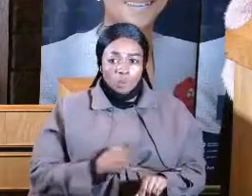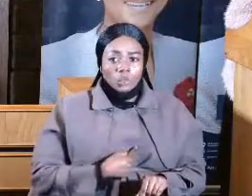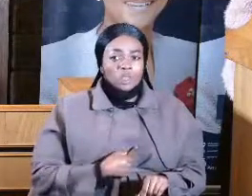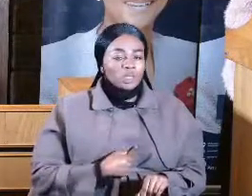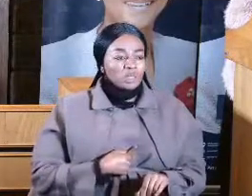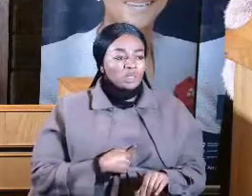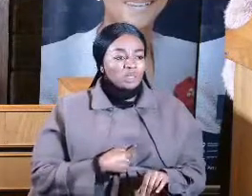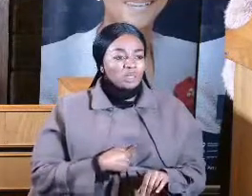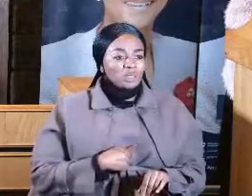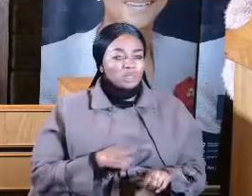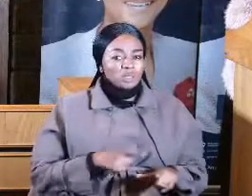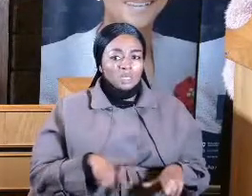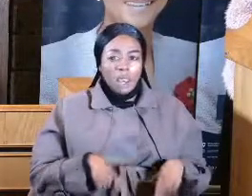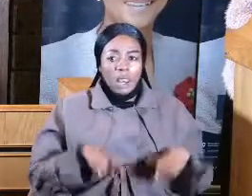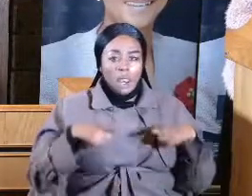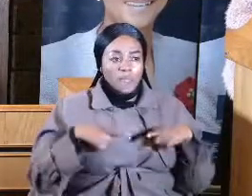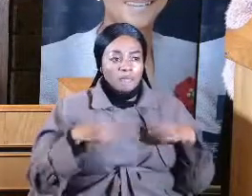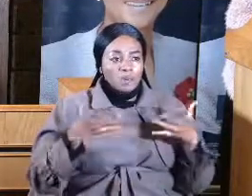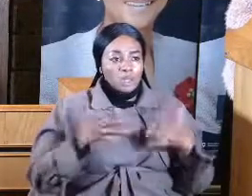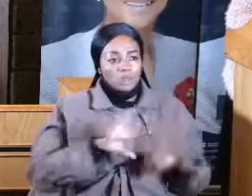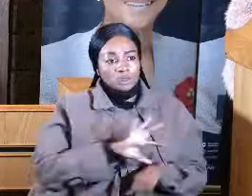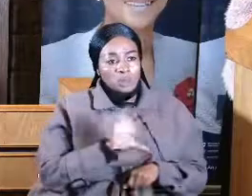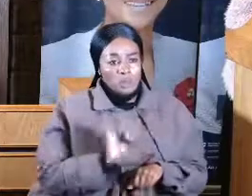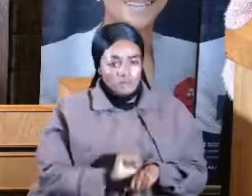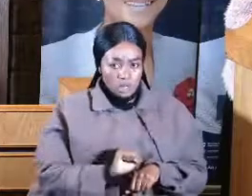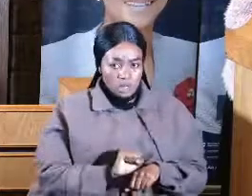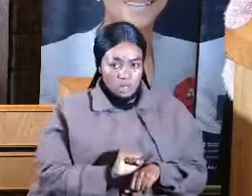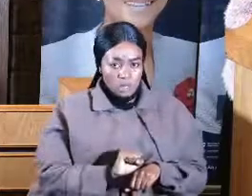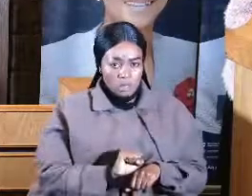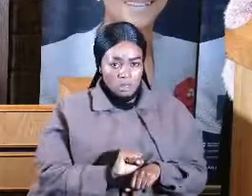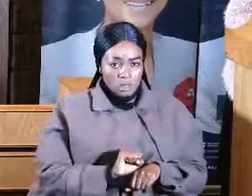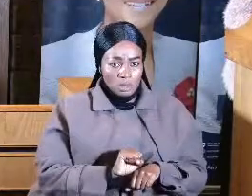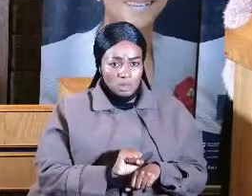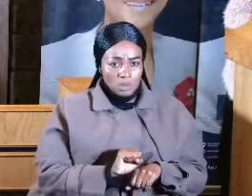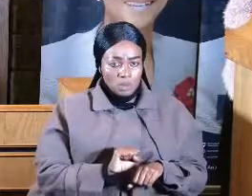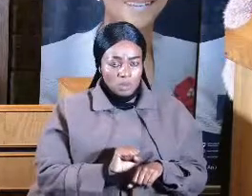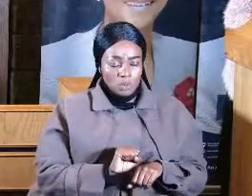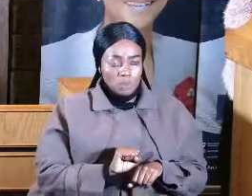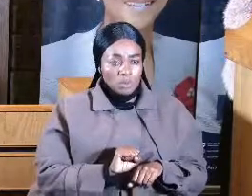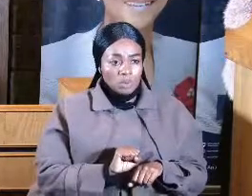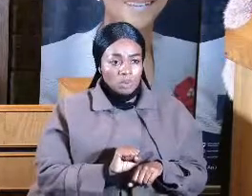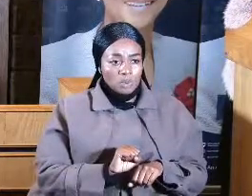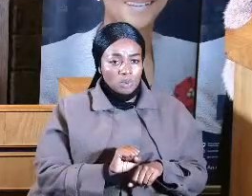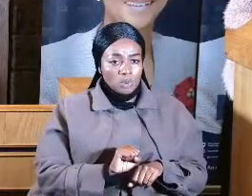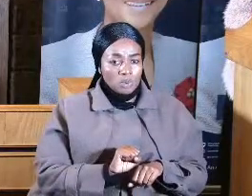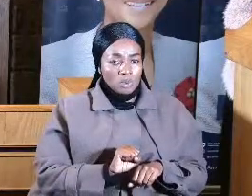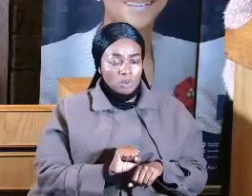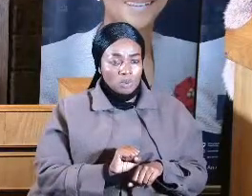know, and it remains a challenge to us. And then the